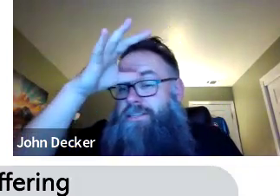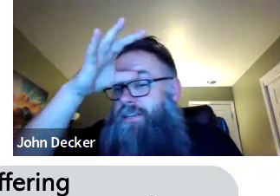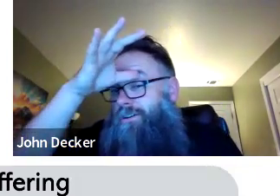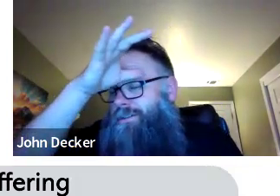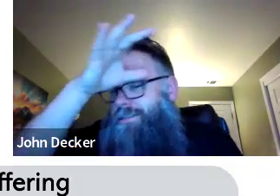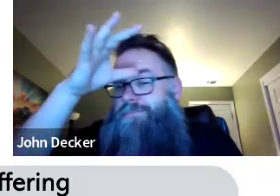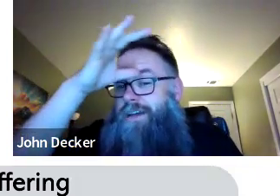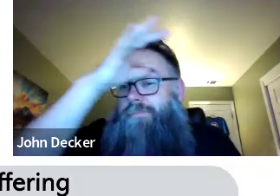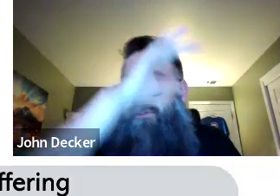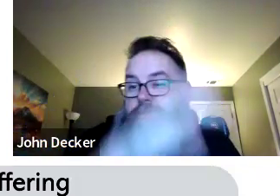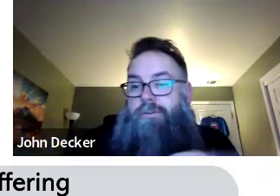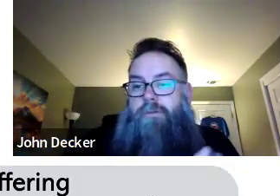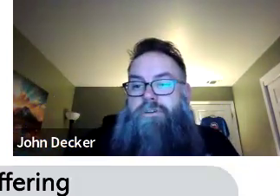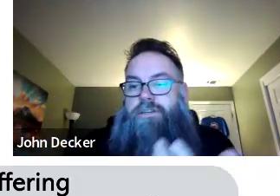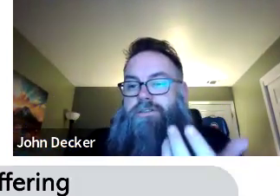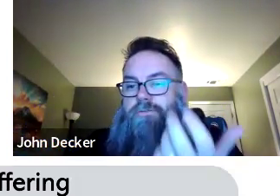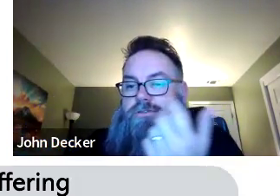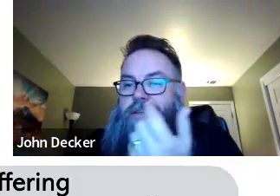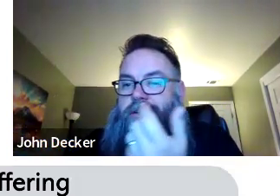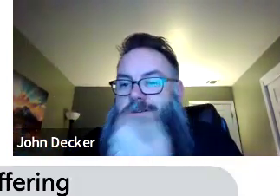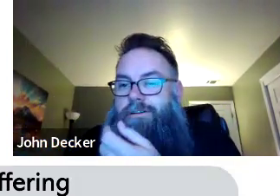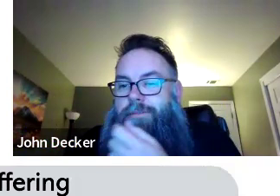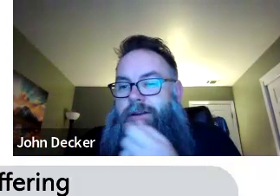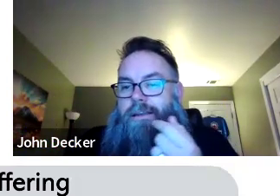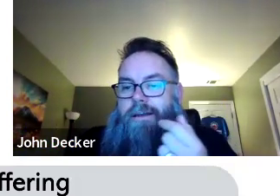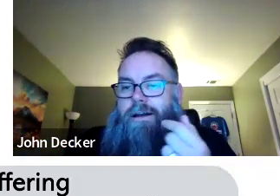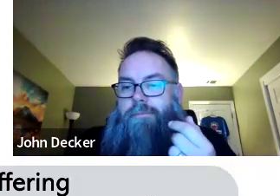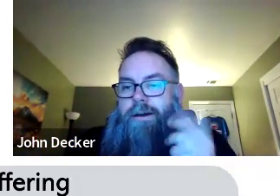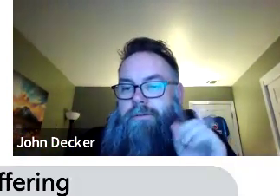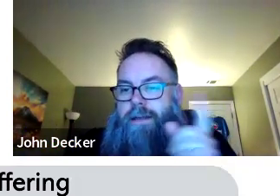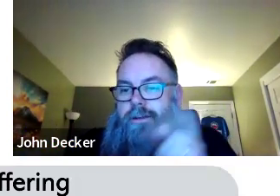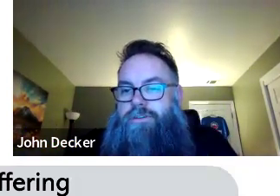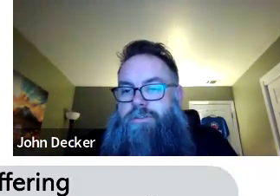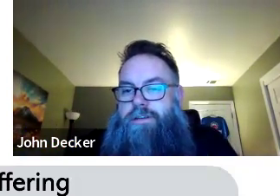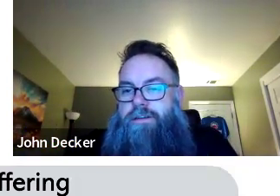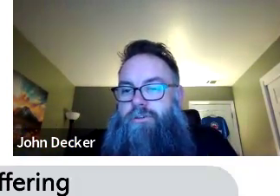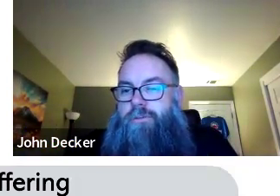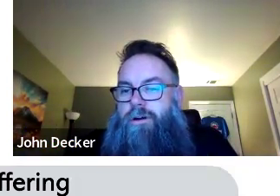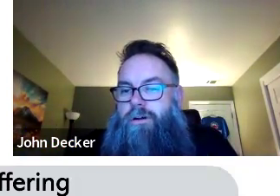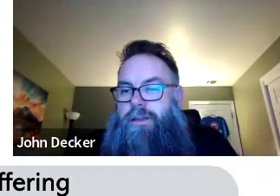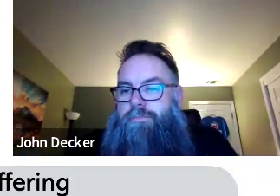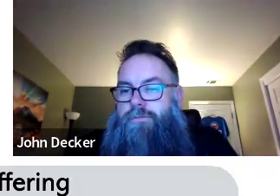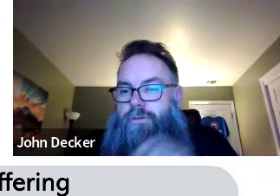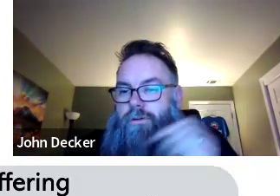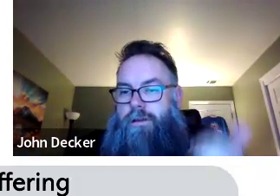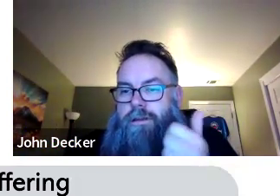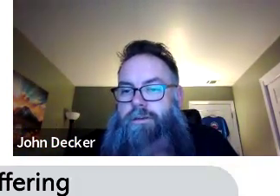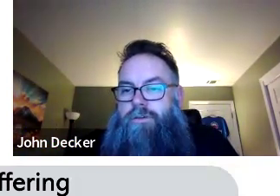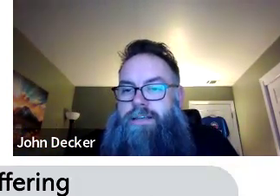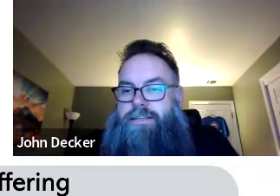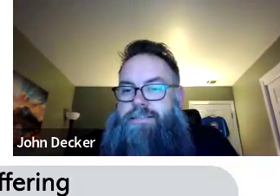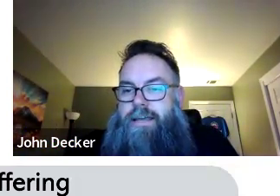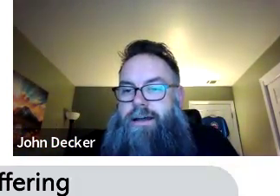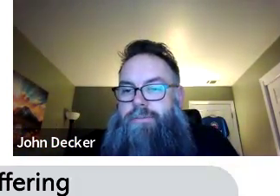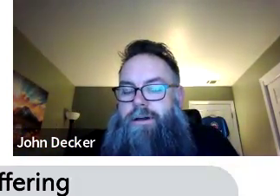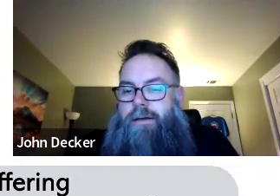good to CC her at the same time if you're reaching into the regional center about it. But I know we do need to confirm on our end before you